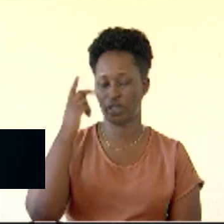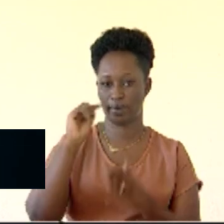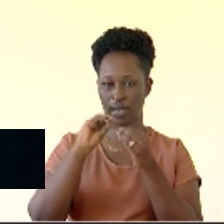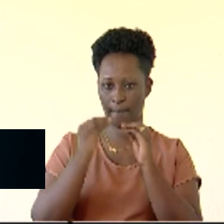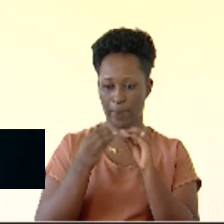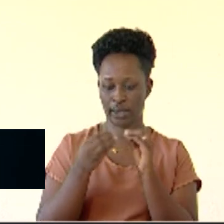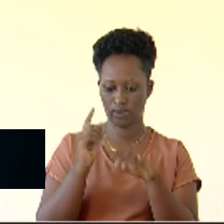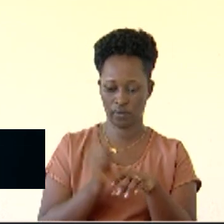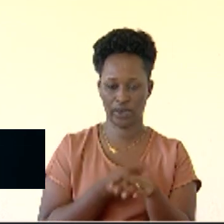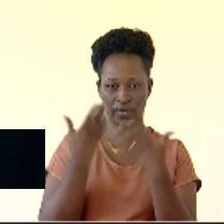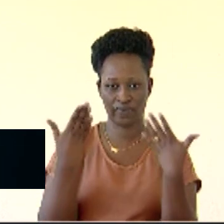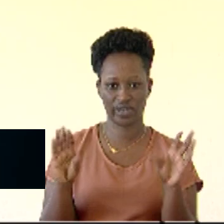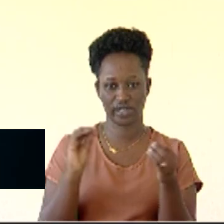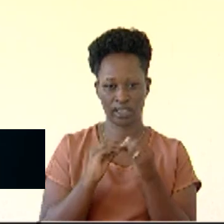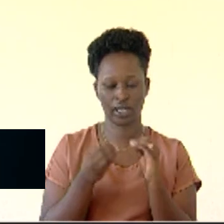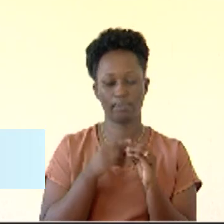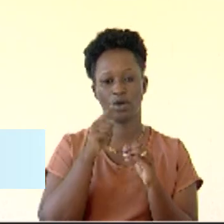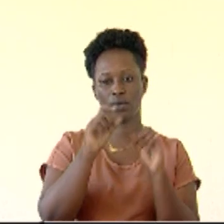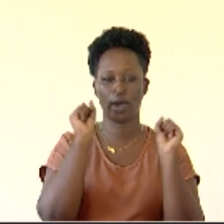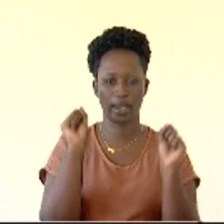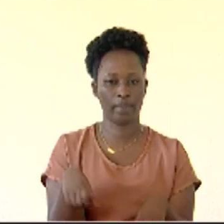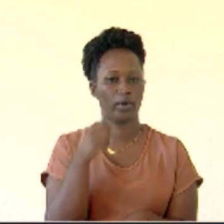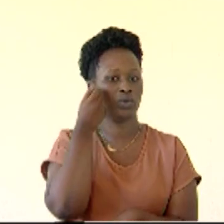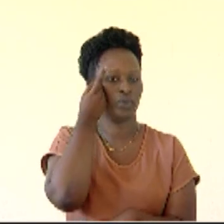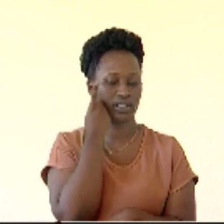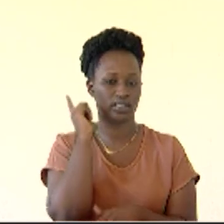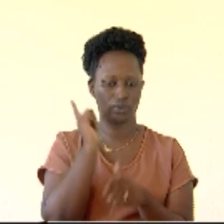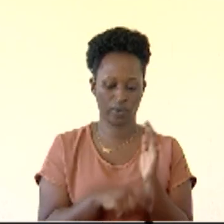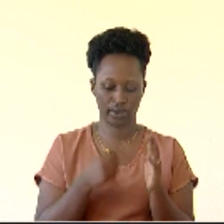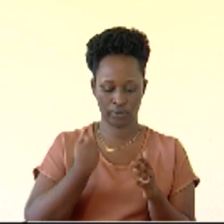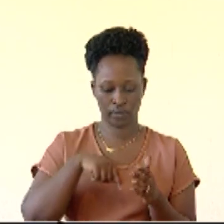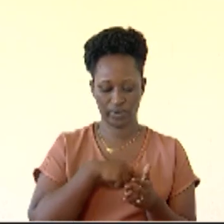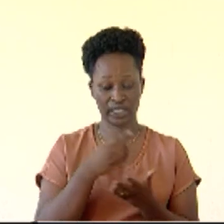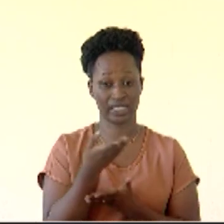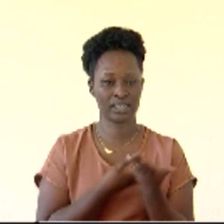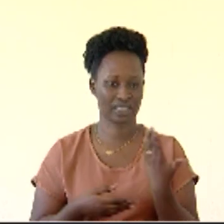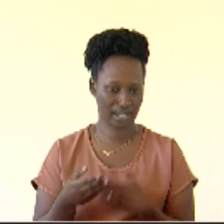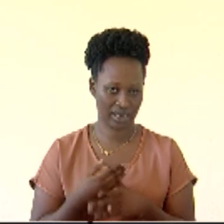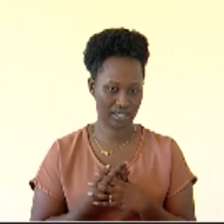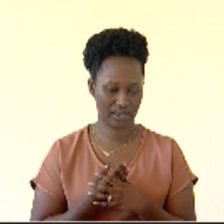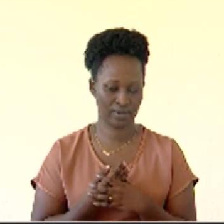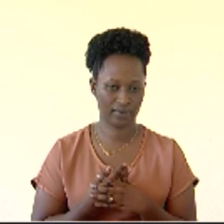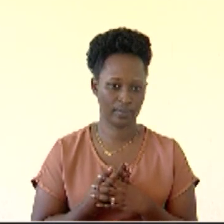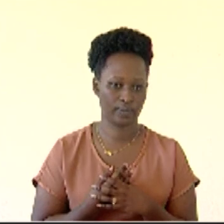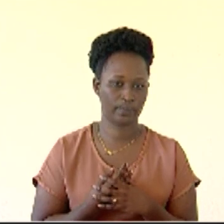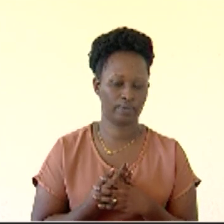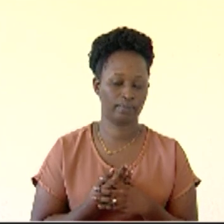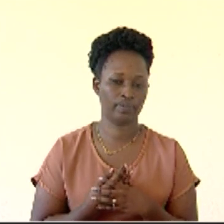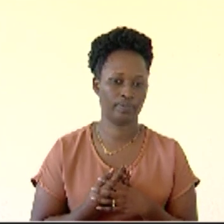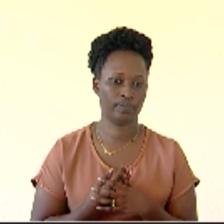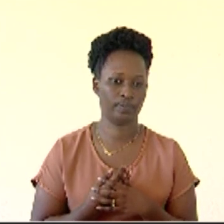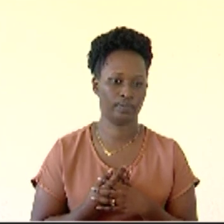the numbers, you are able to understand what I've been discussing with you. Let me give you 10 minutes to go through that